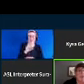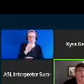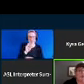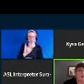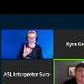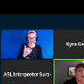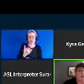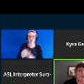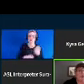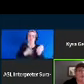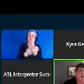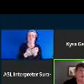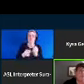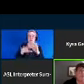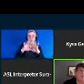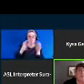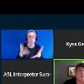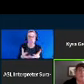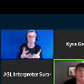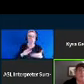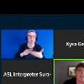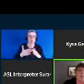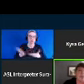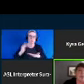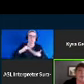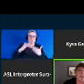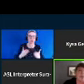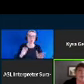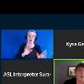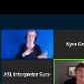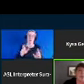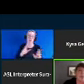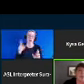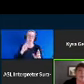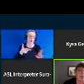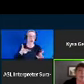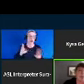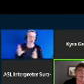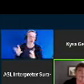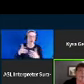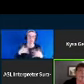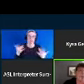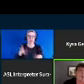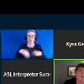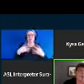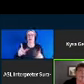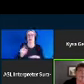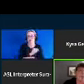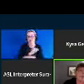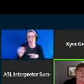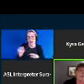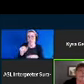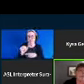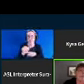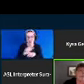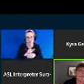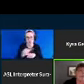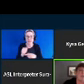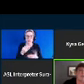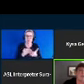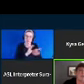also supports whole community partners in preparing for active shooter incidents by providing training, exercises, and even